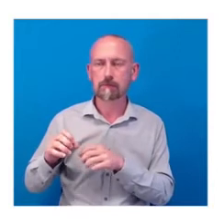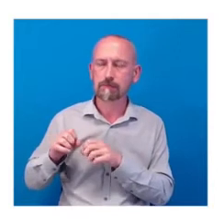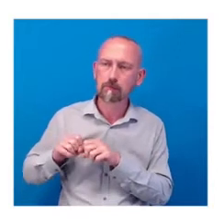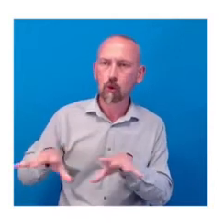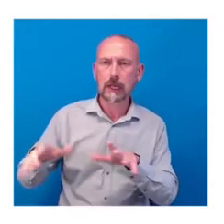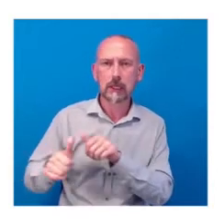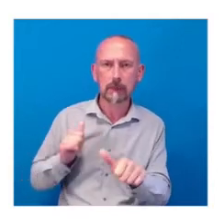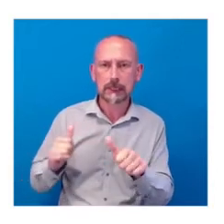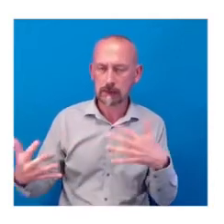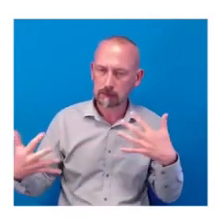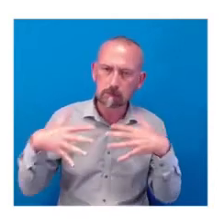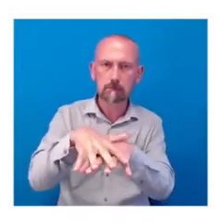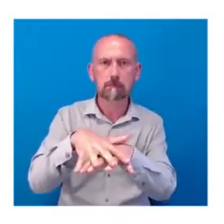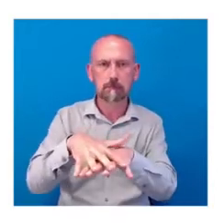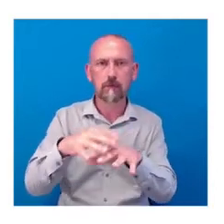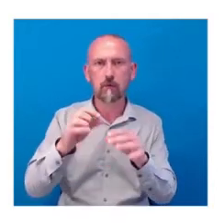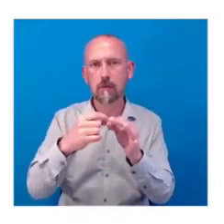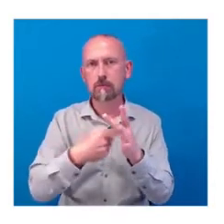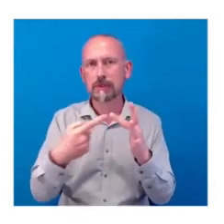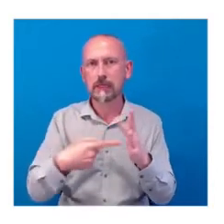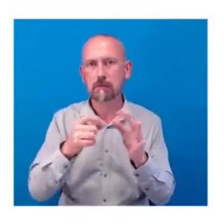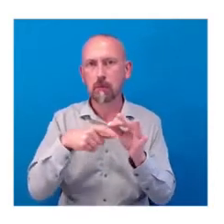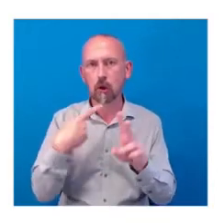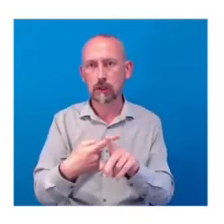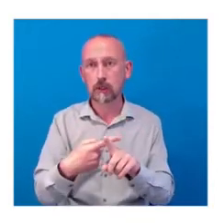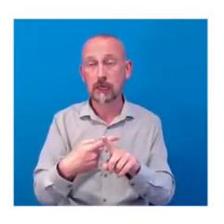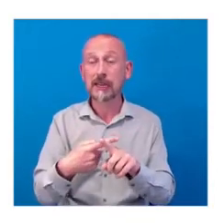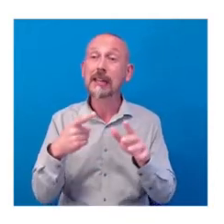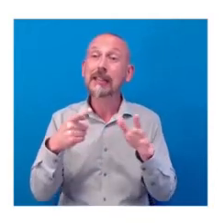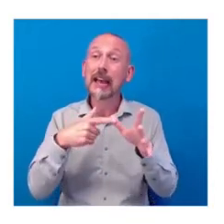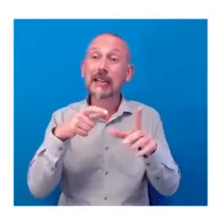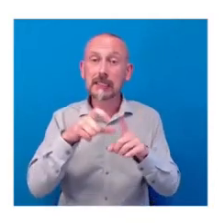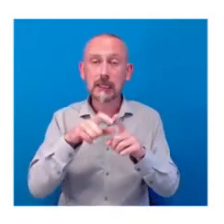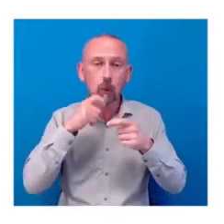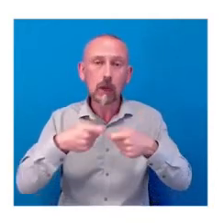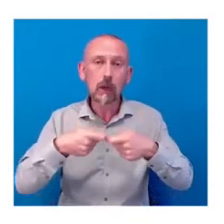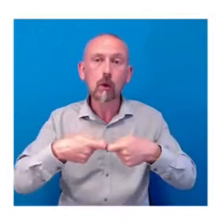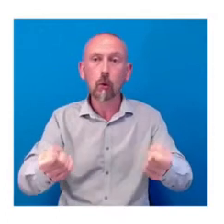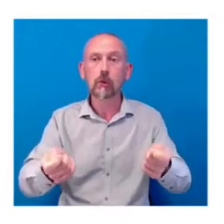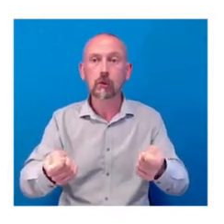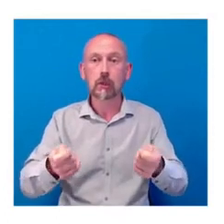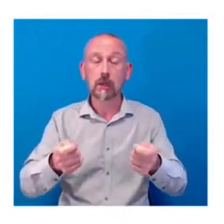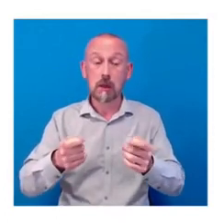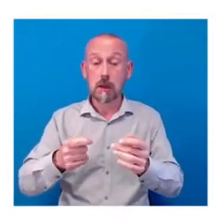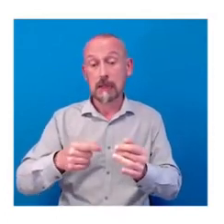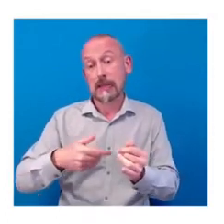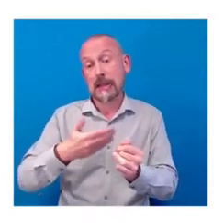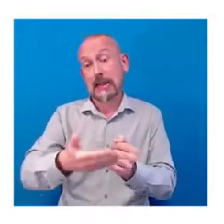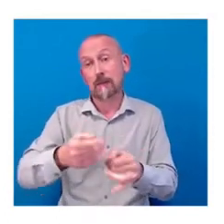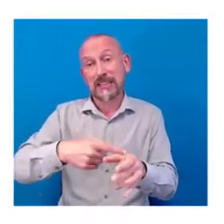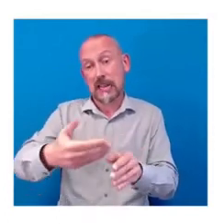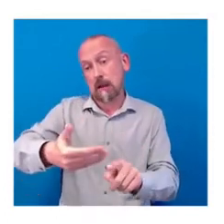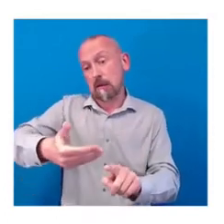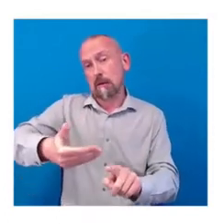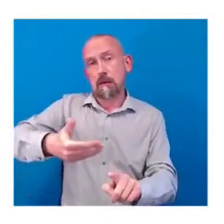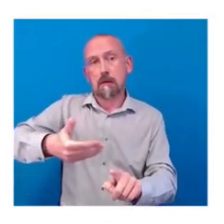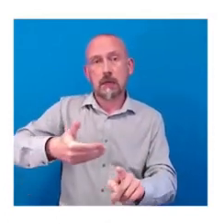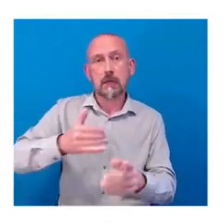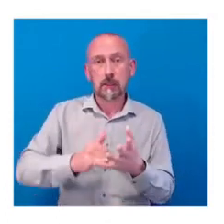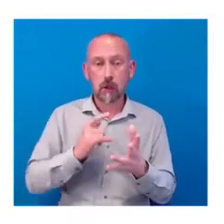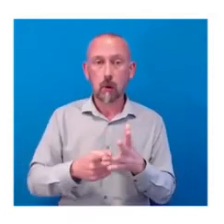to launch before the end of the year, and is likely to begin with the mobile version of the platform, but ultimately extending onto all versions